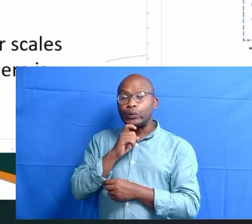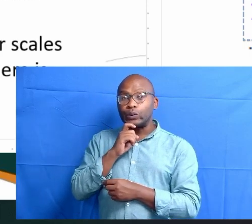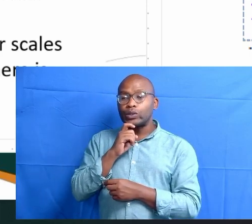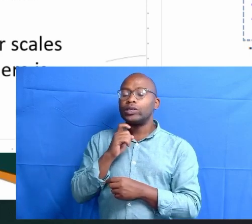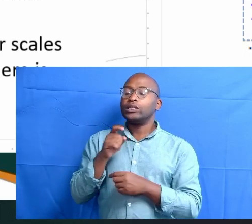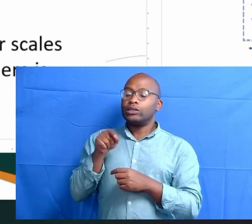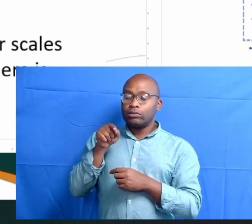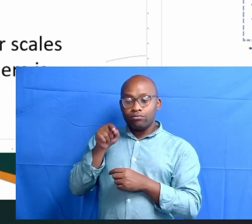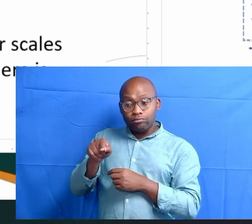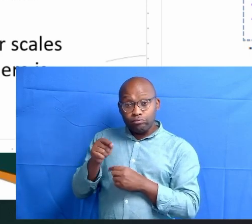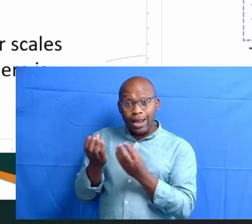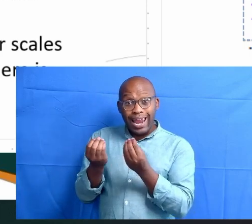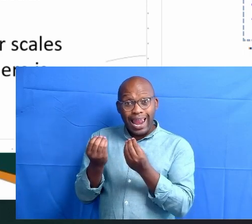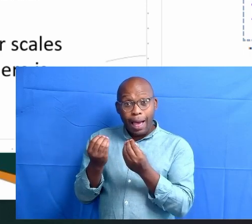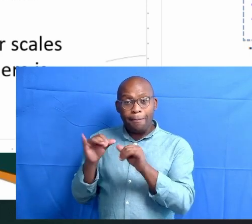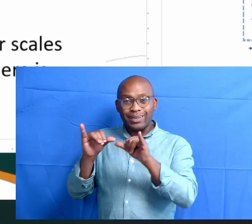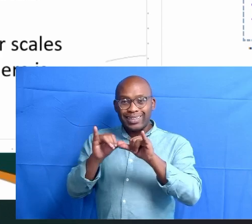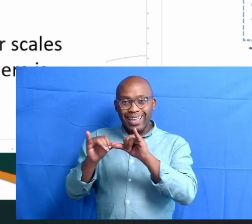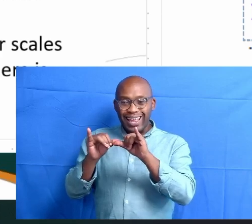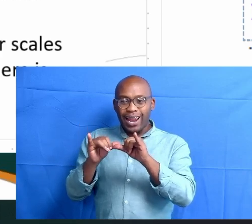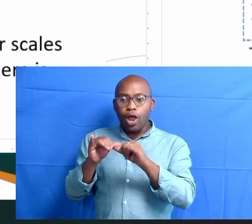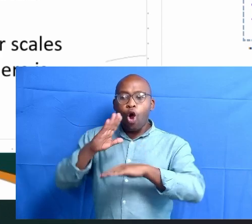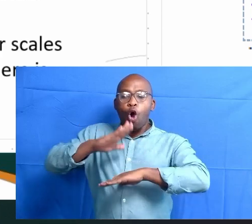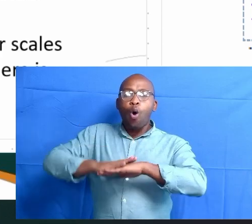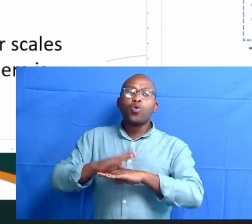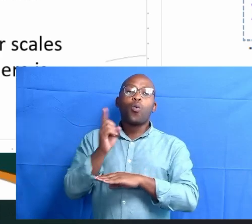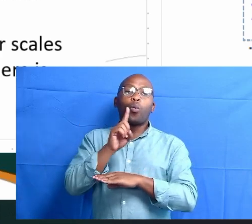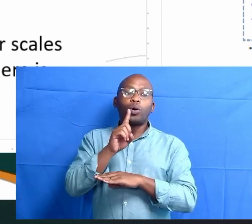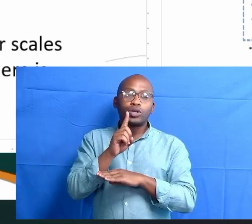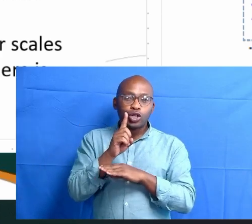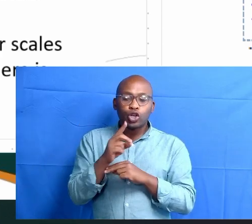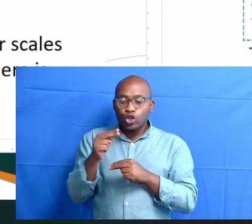small, so that was the advantage of